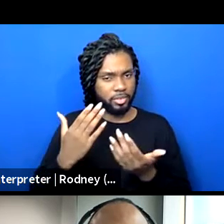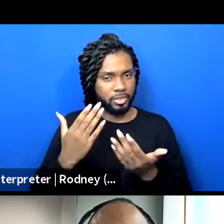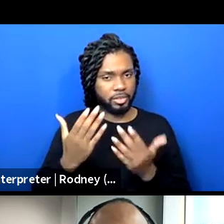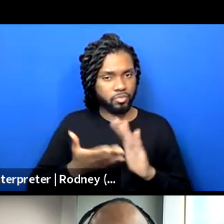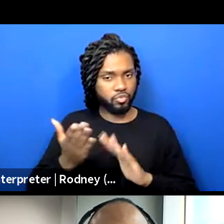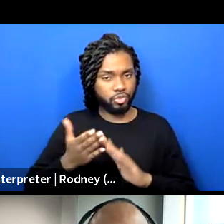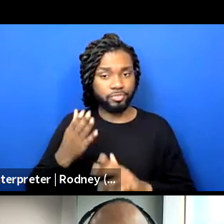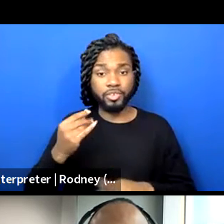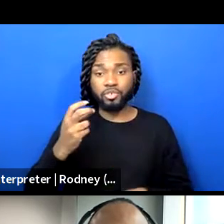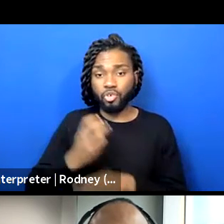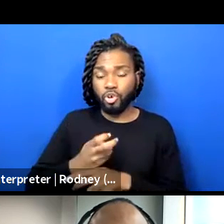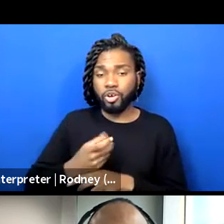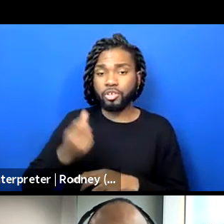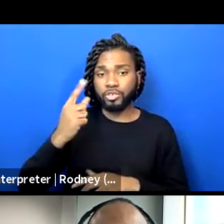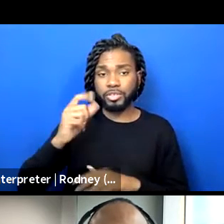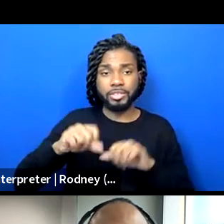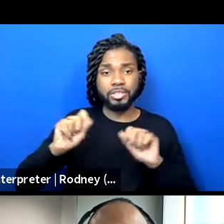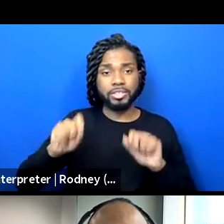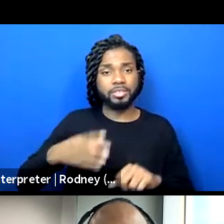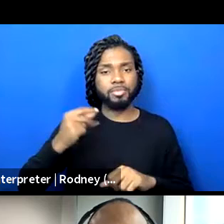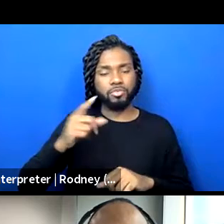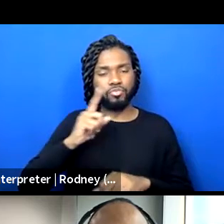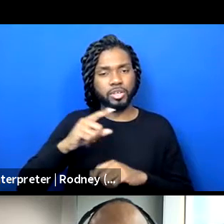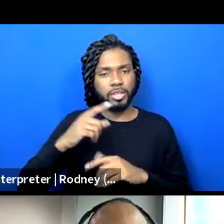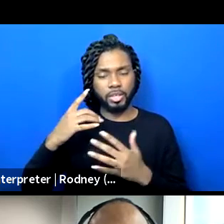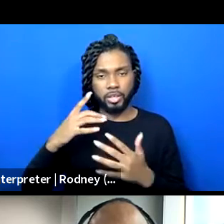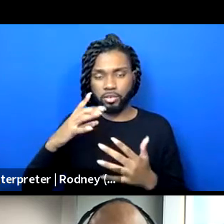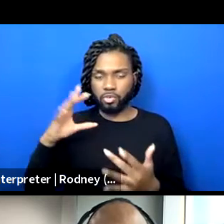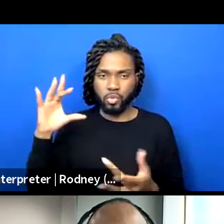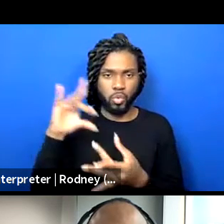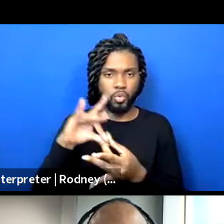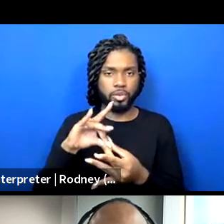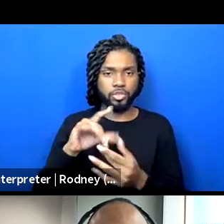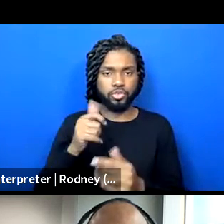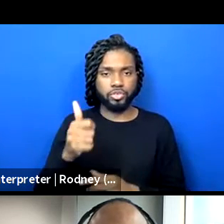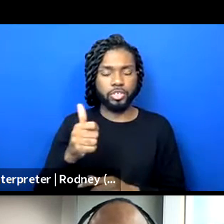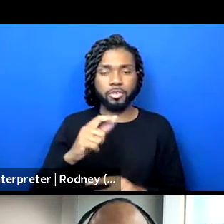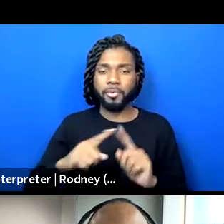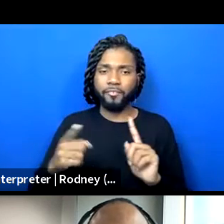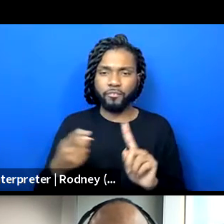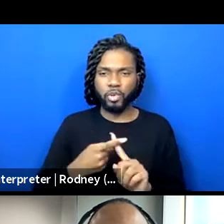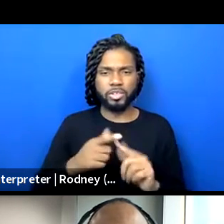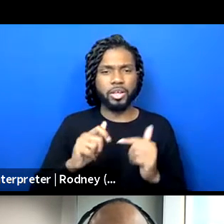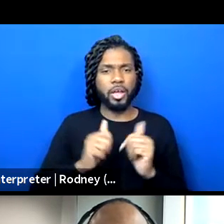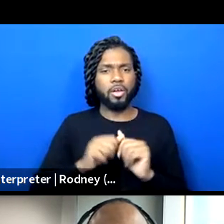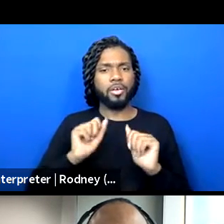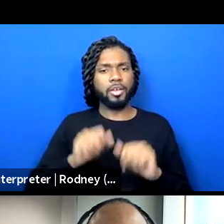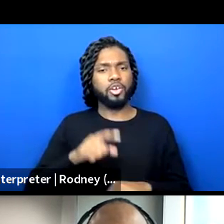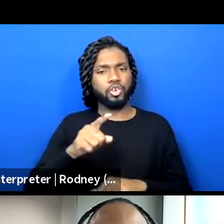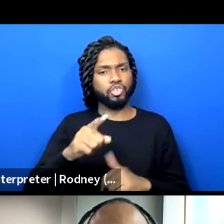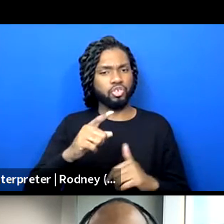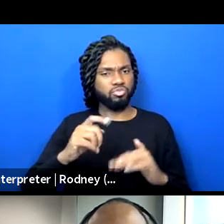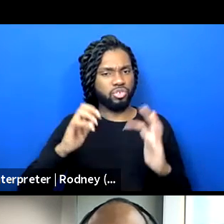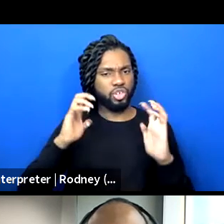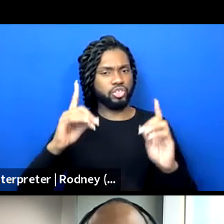hard to figure out the system and orient yourself. So first and foremost, how do you get yourself